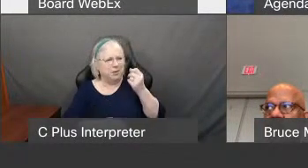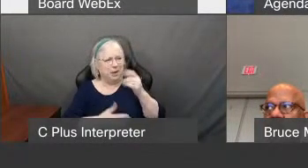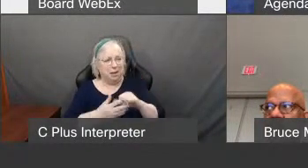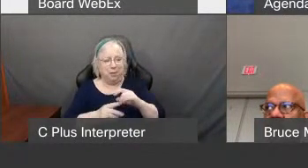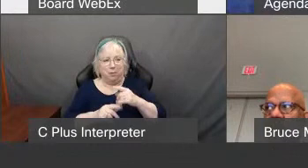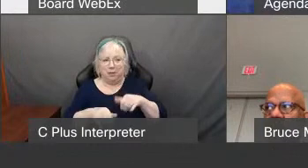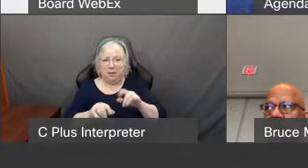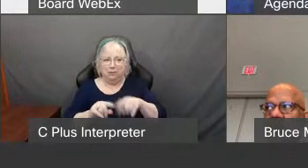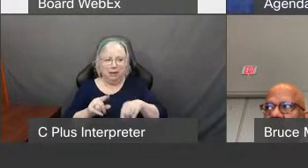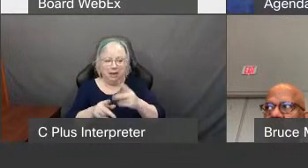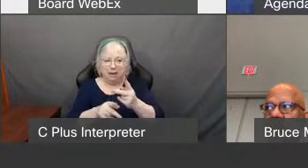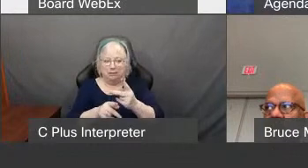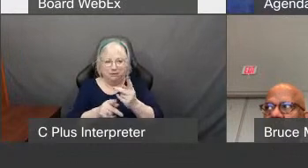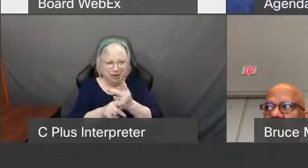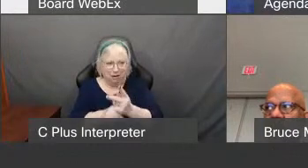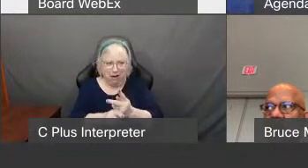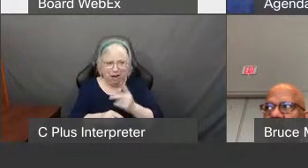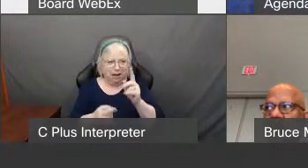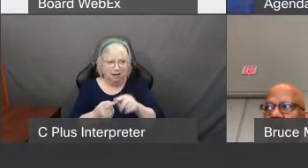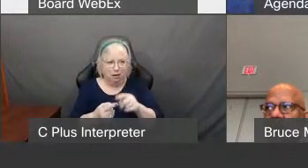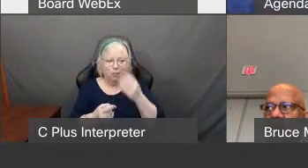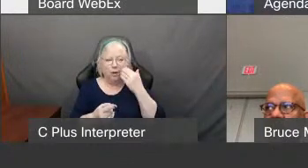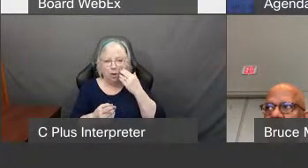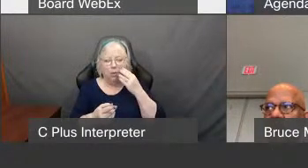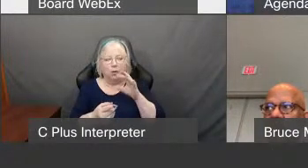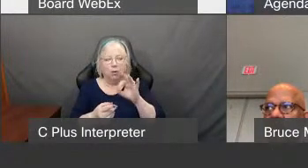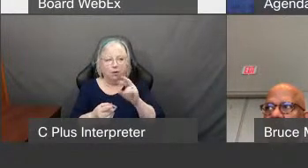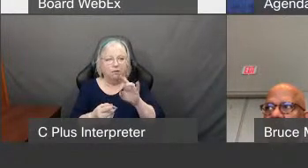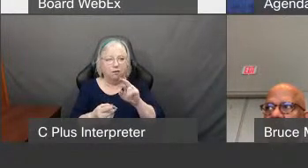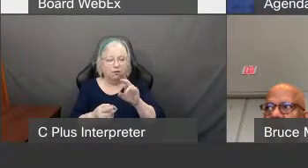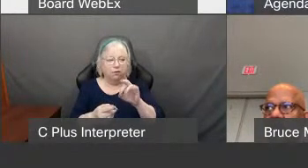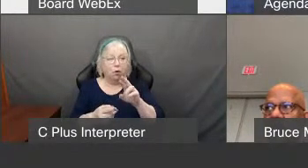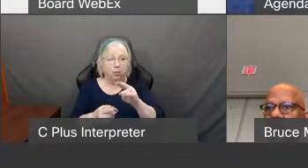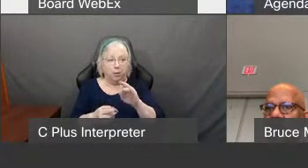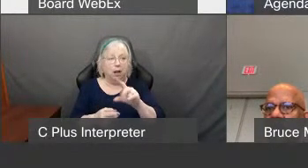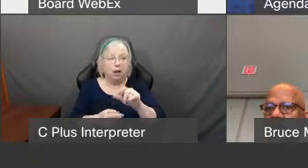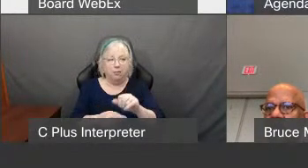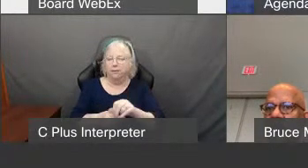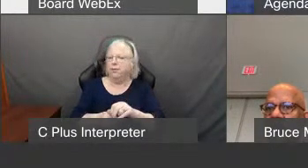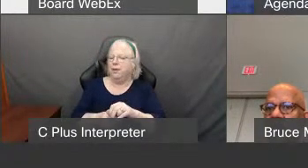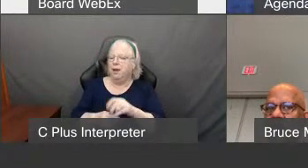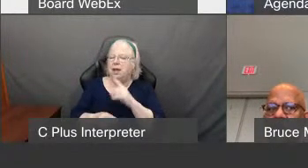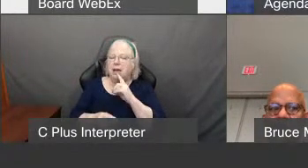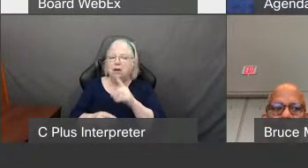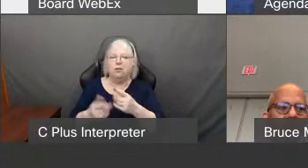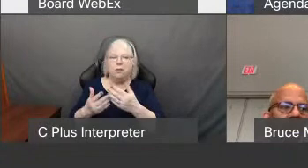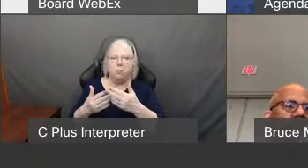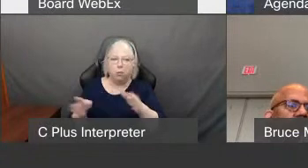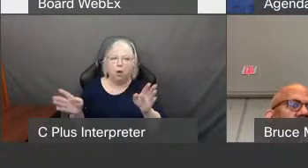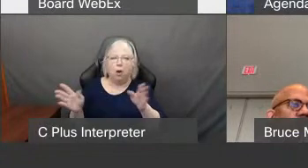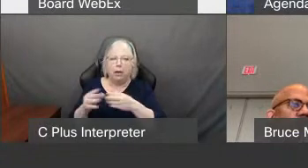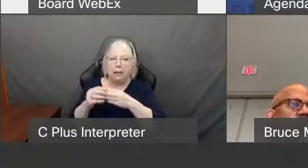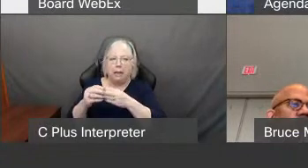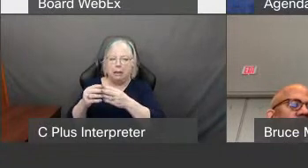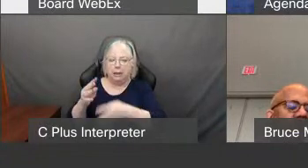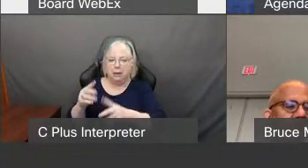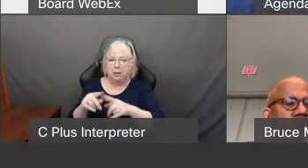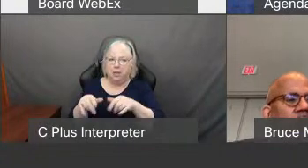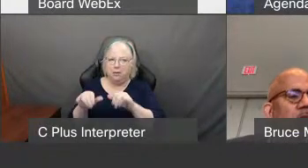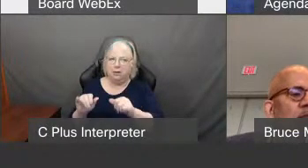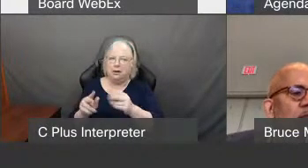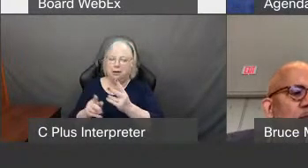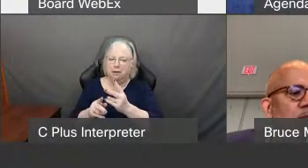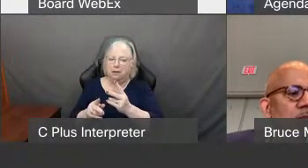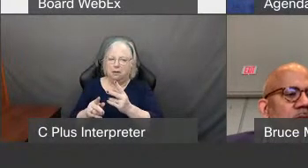we understand what the calculation is for the revenue loss. There's some broad guidelines for the revenue loss, but they're still figuring out what